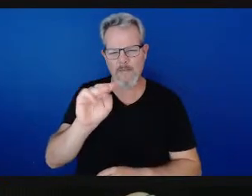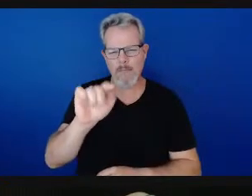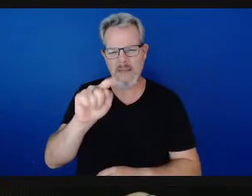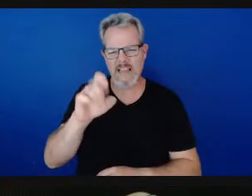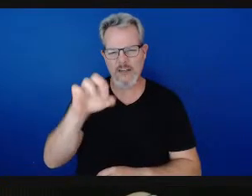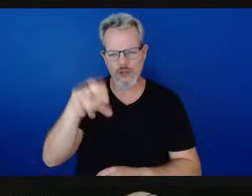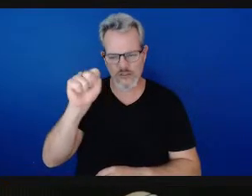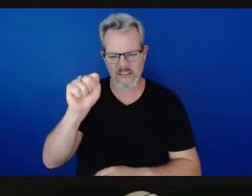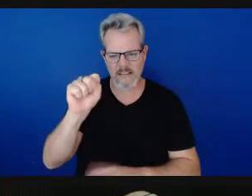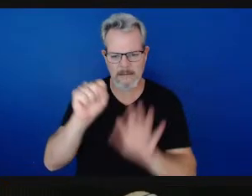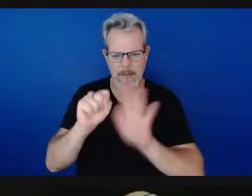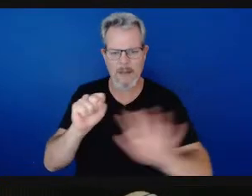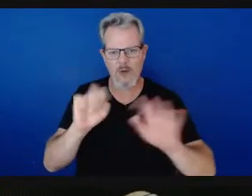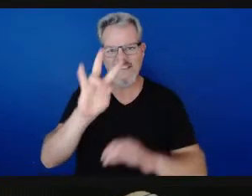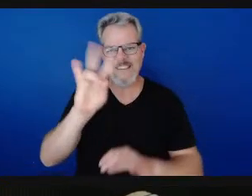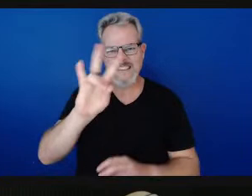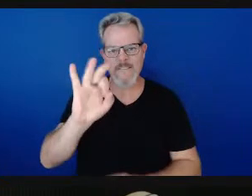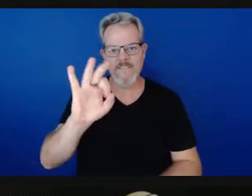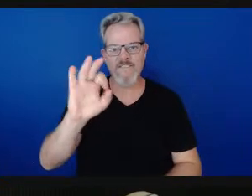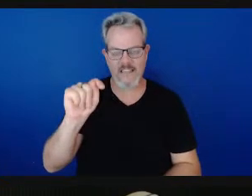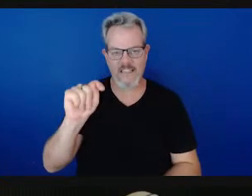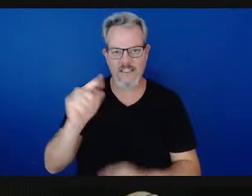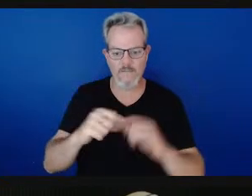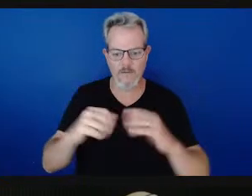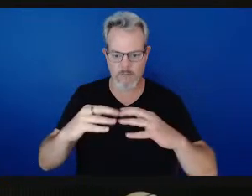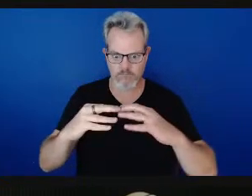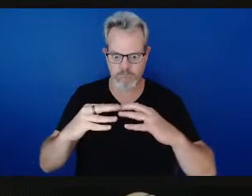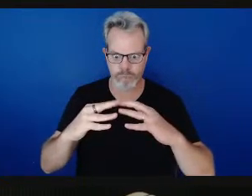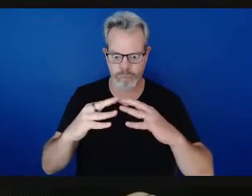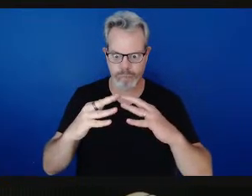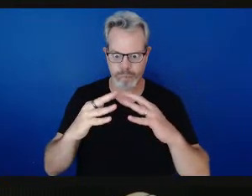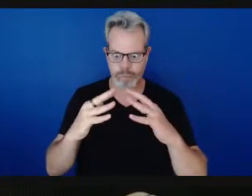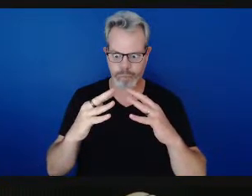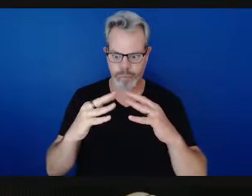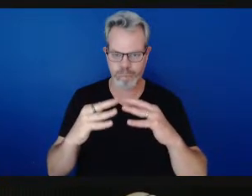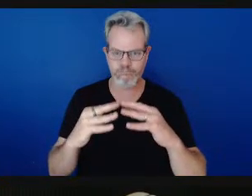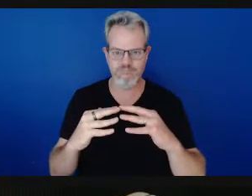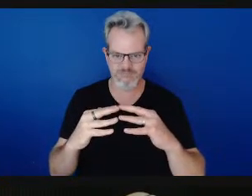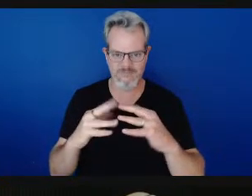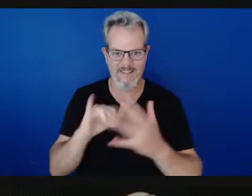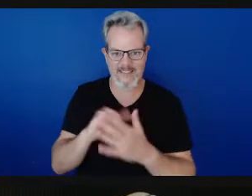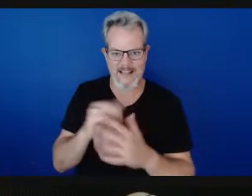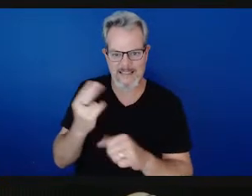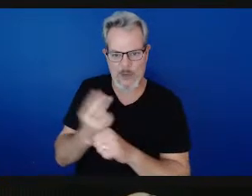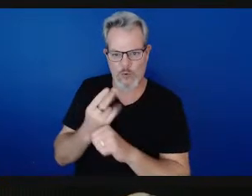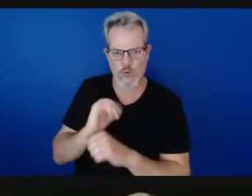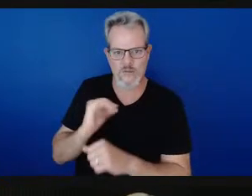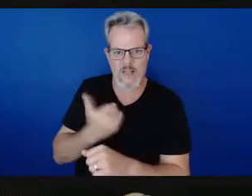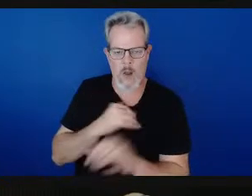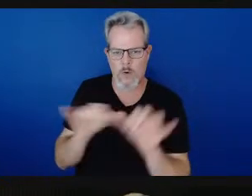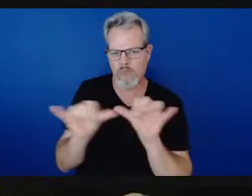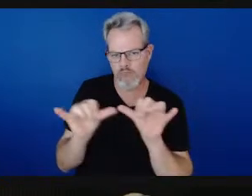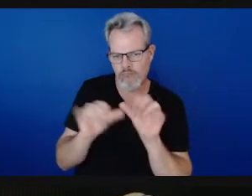of rise of the ground compared to where the laser is on the rim of the crater there.